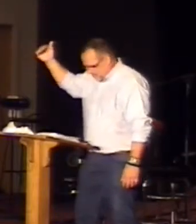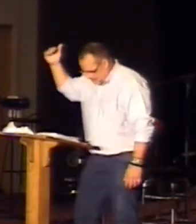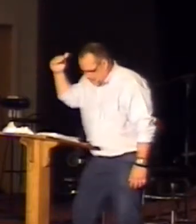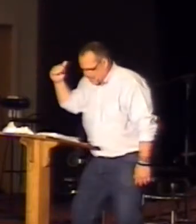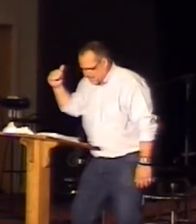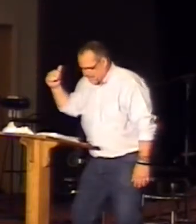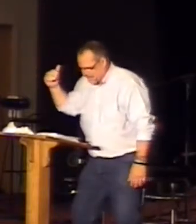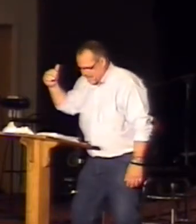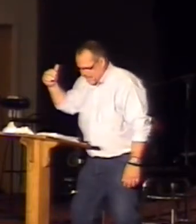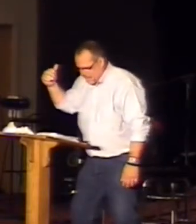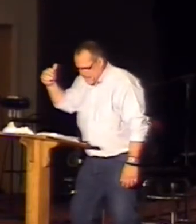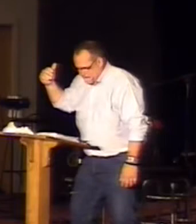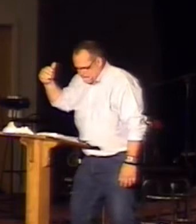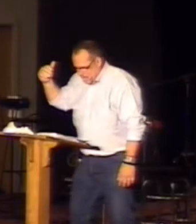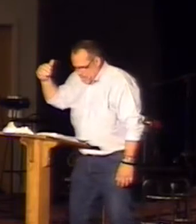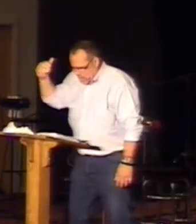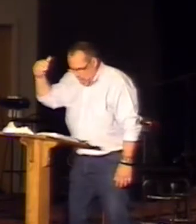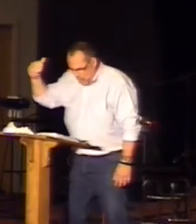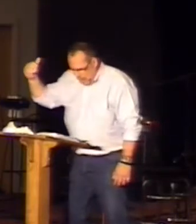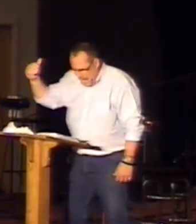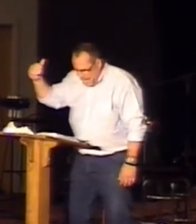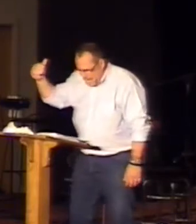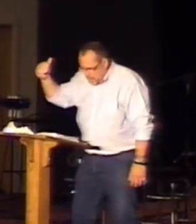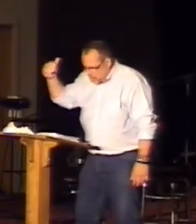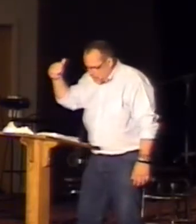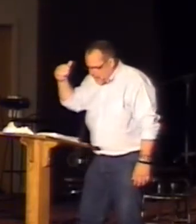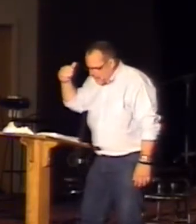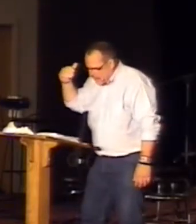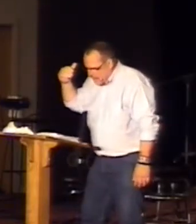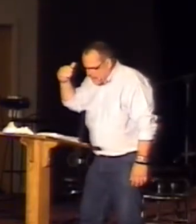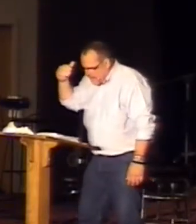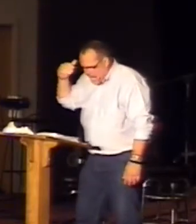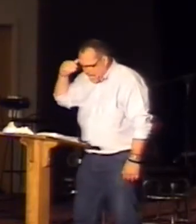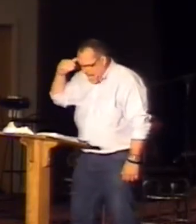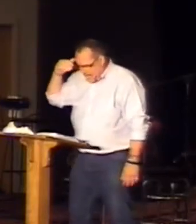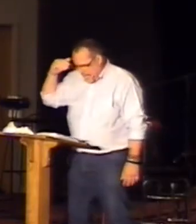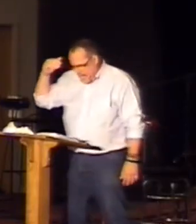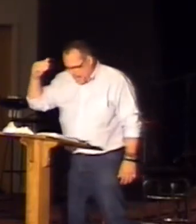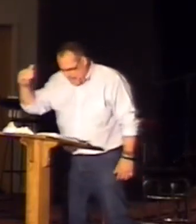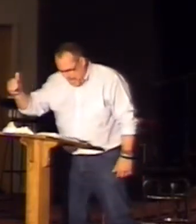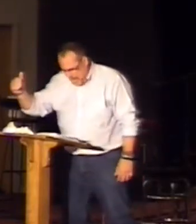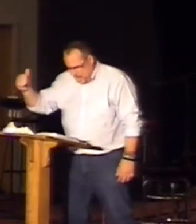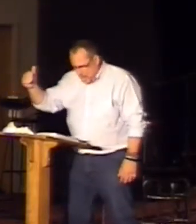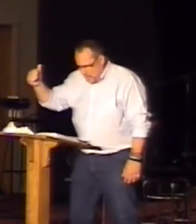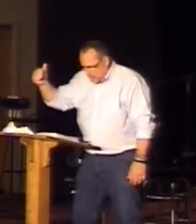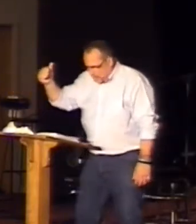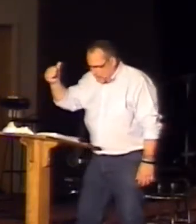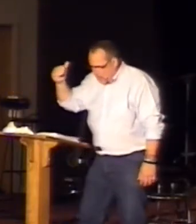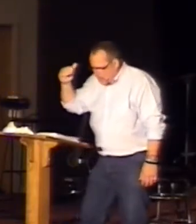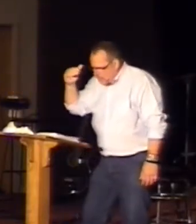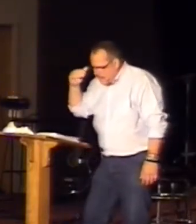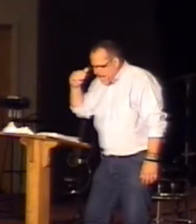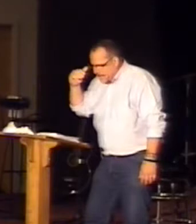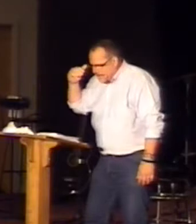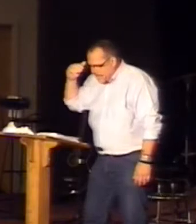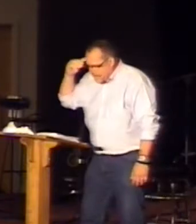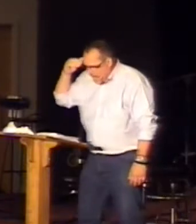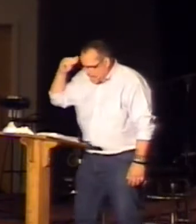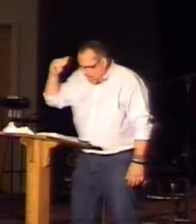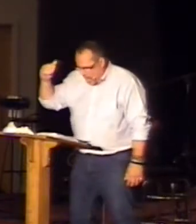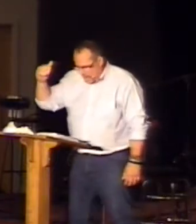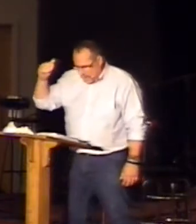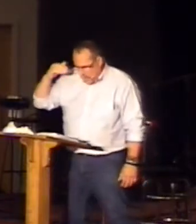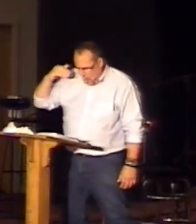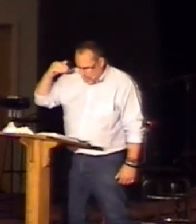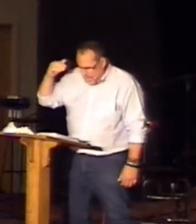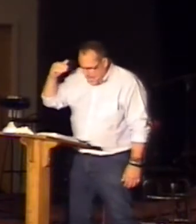From his youth. "Nor will I again destroy every living thing as I have done. While the earth remains, seed time